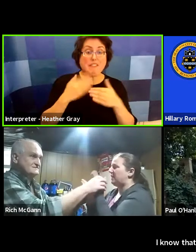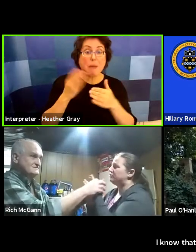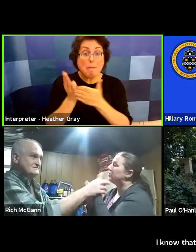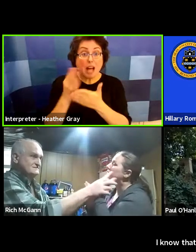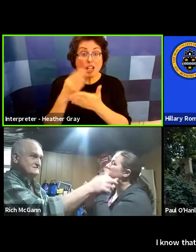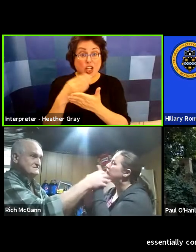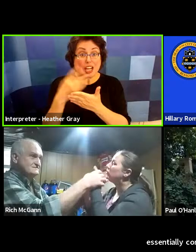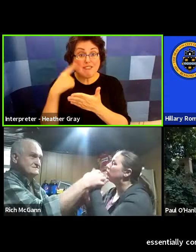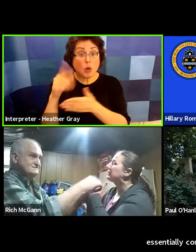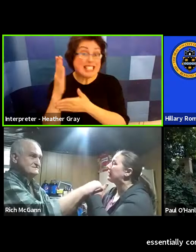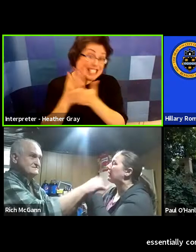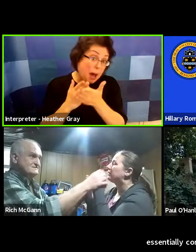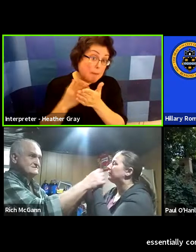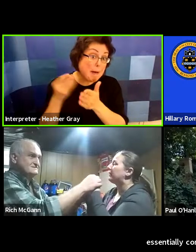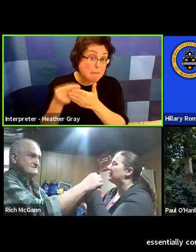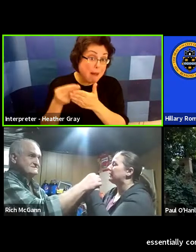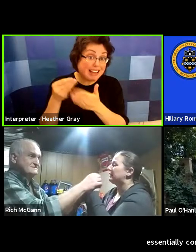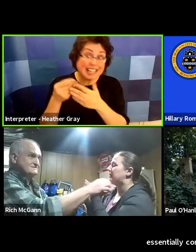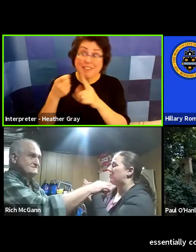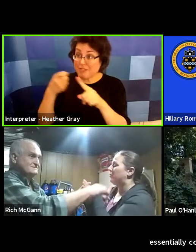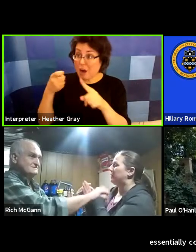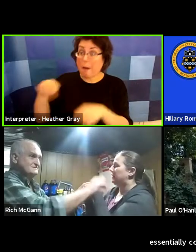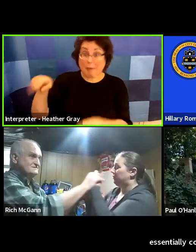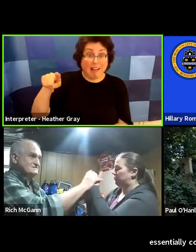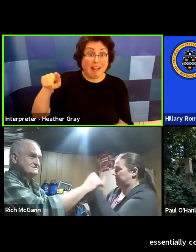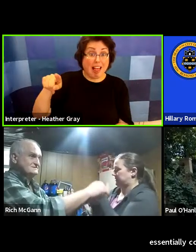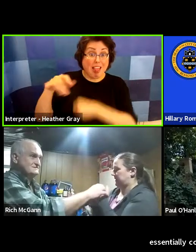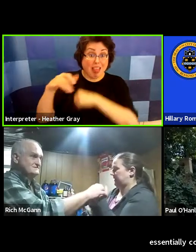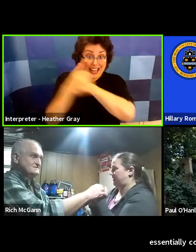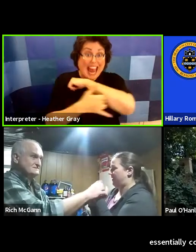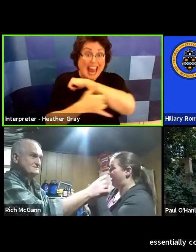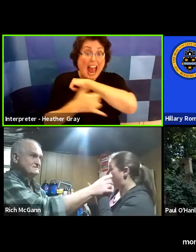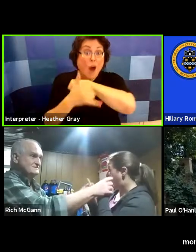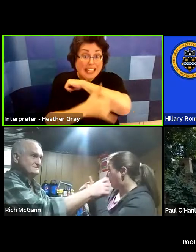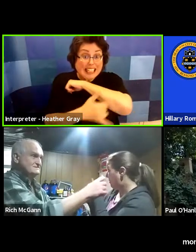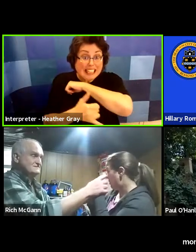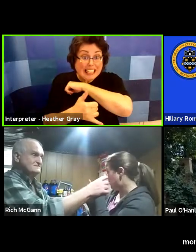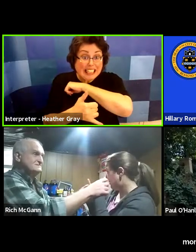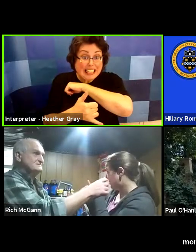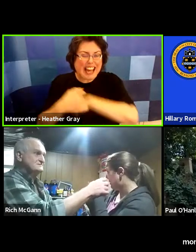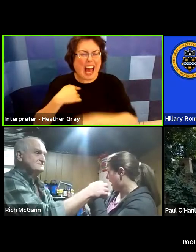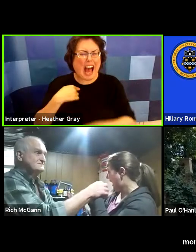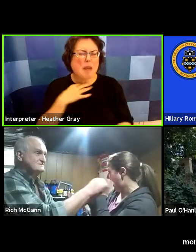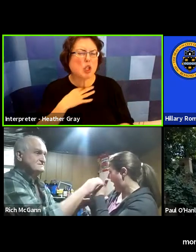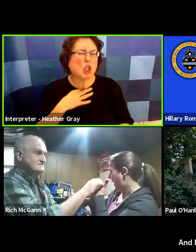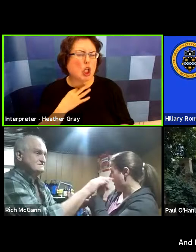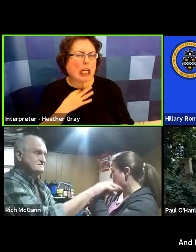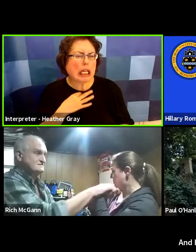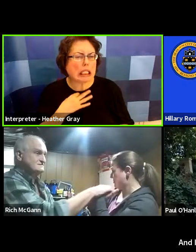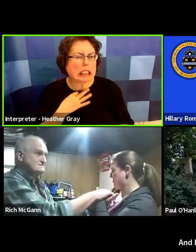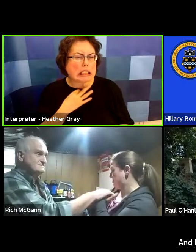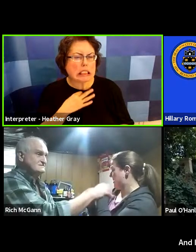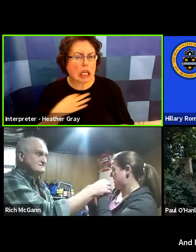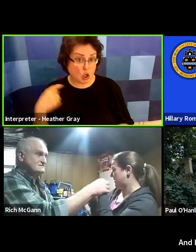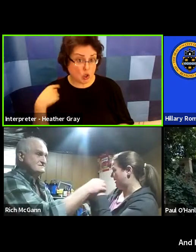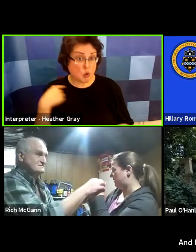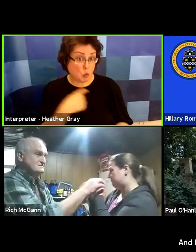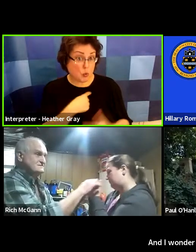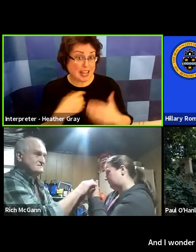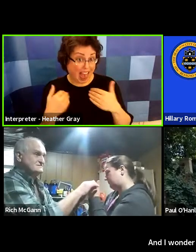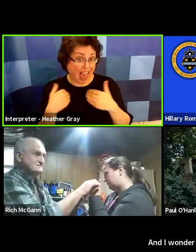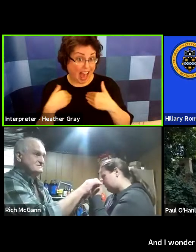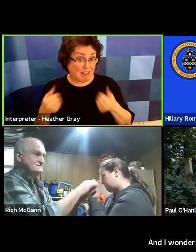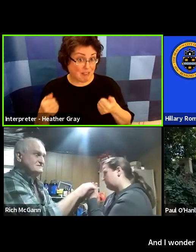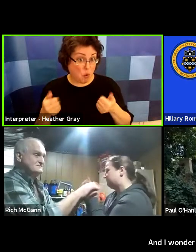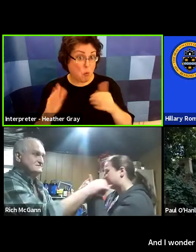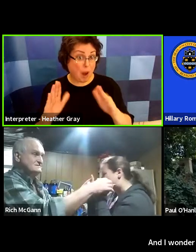the county is getting. And I wonder whether there's a way for us to kind of